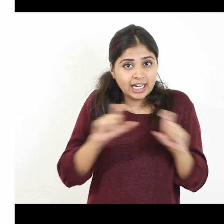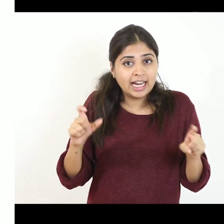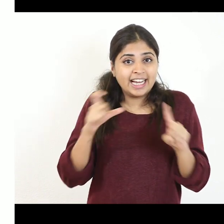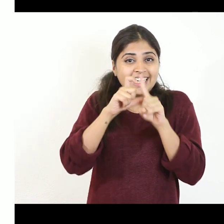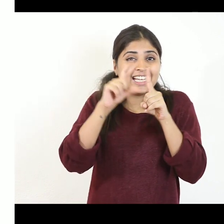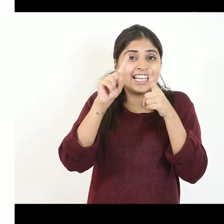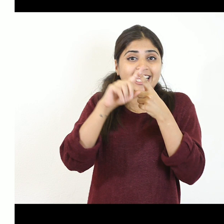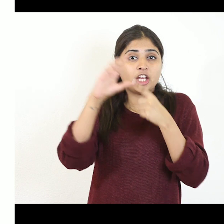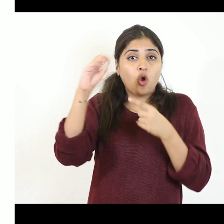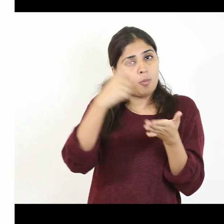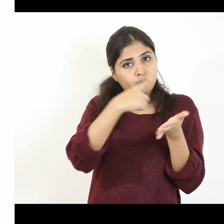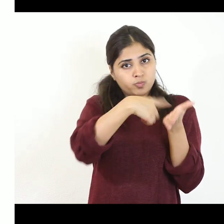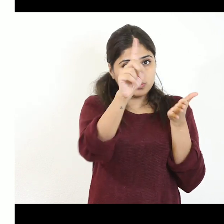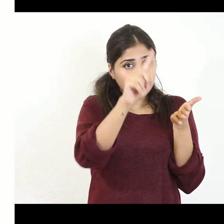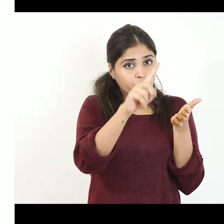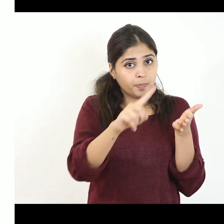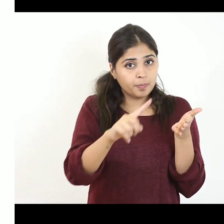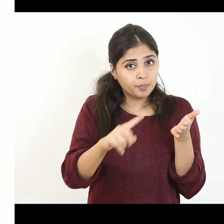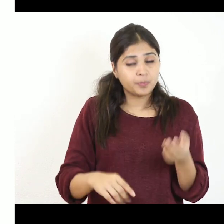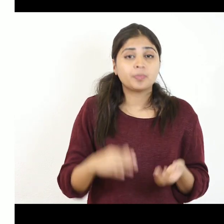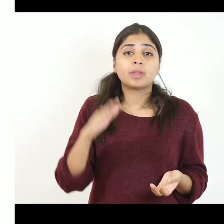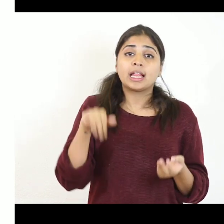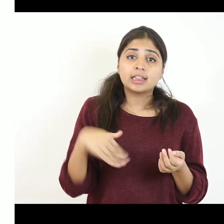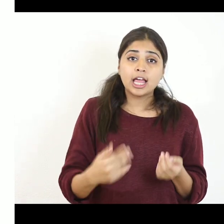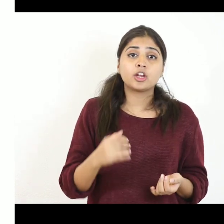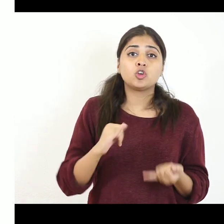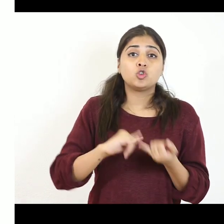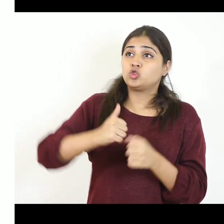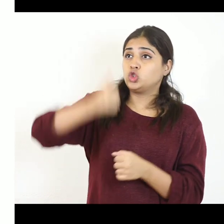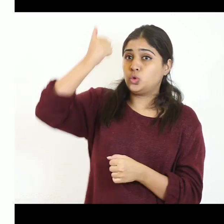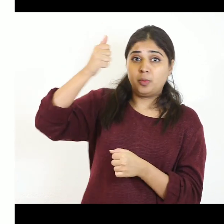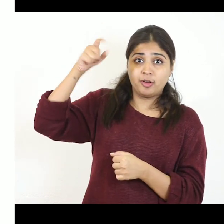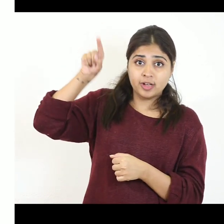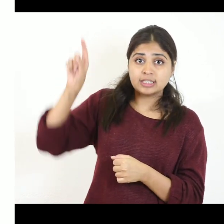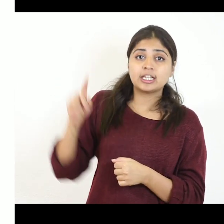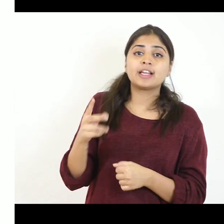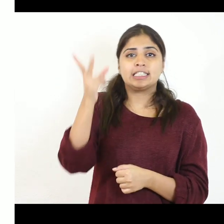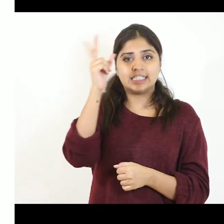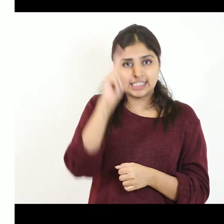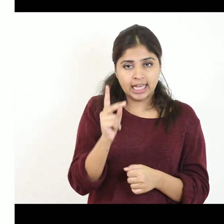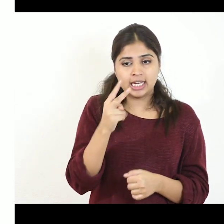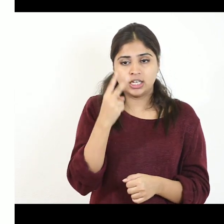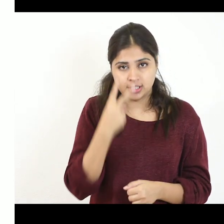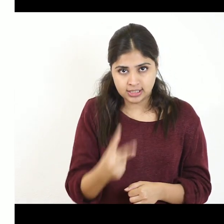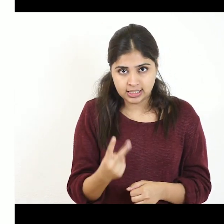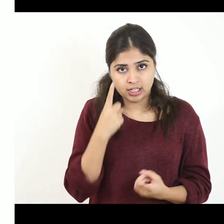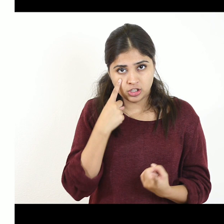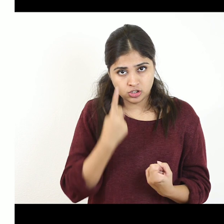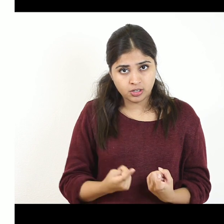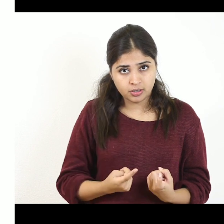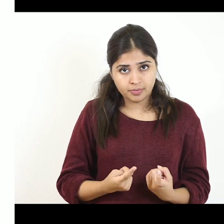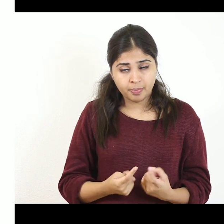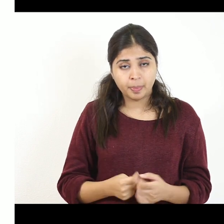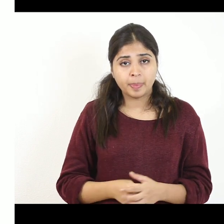editing. Although the software on which a DEO usually works is designed in such a